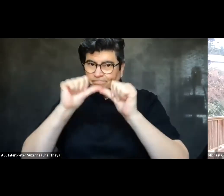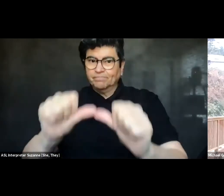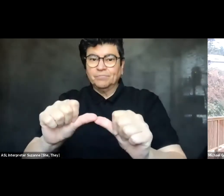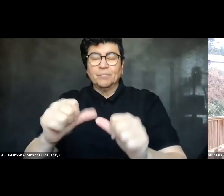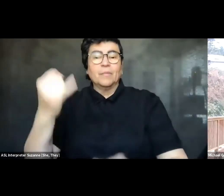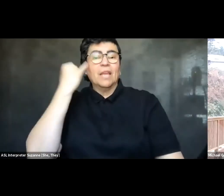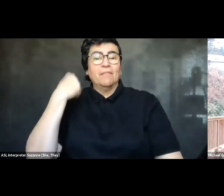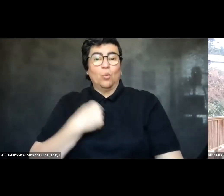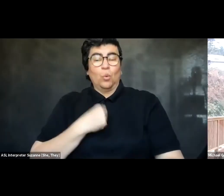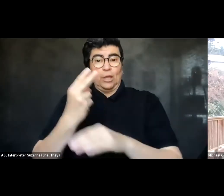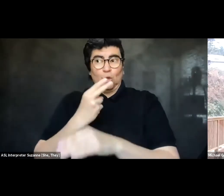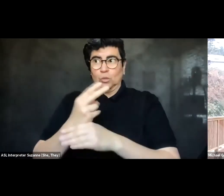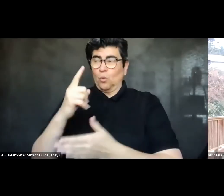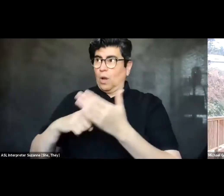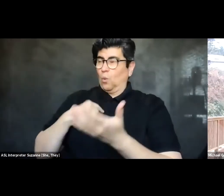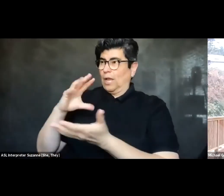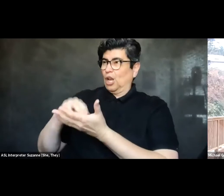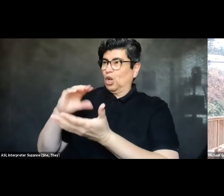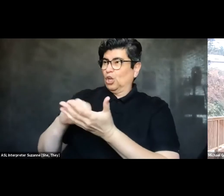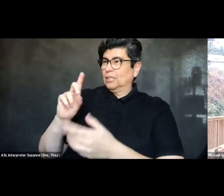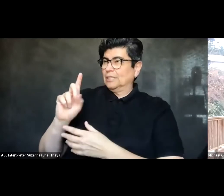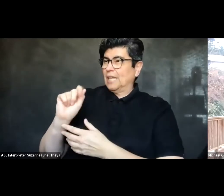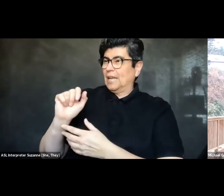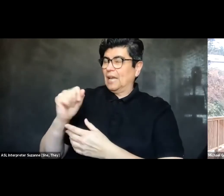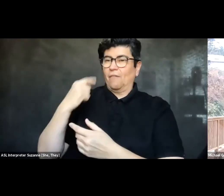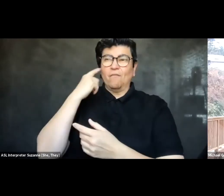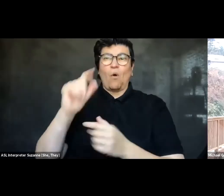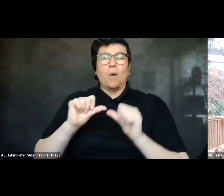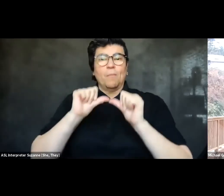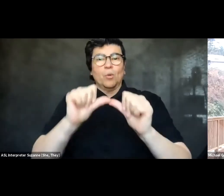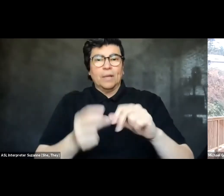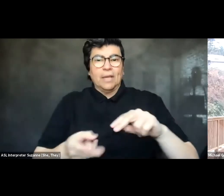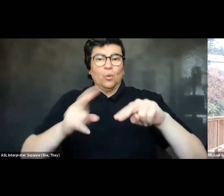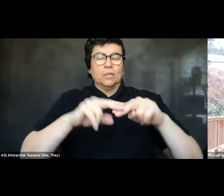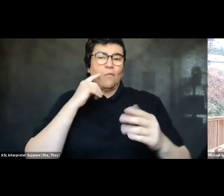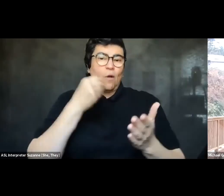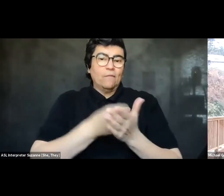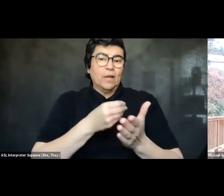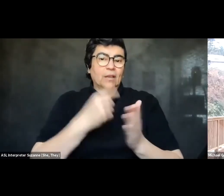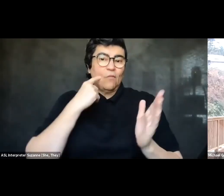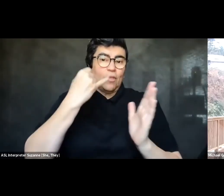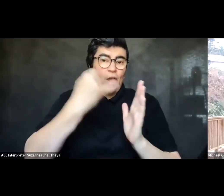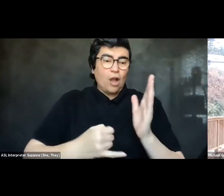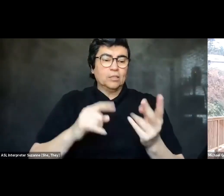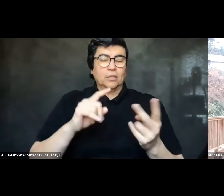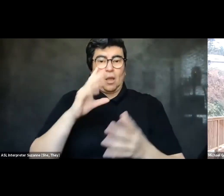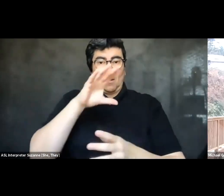what we are learning from this data to advocate for permanent increases in funding for the arts from both individual and